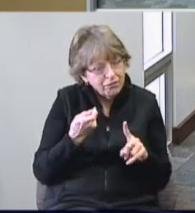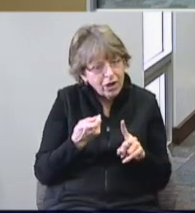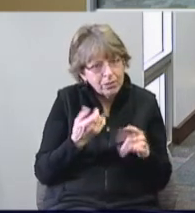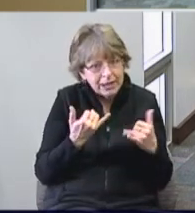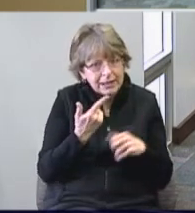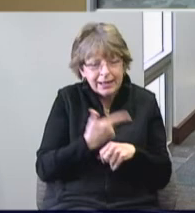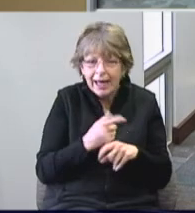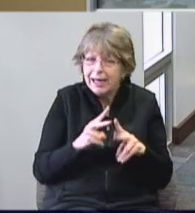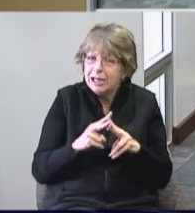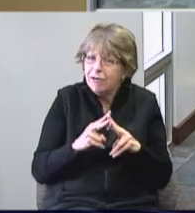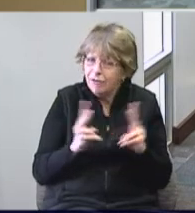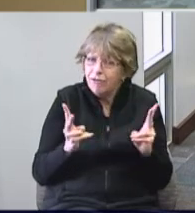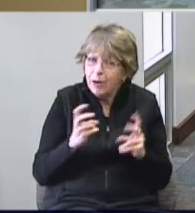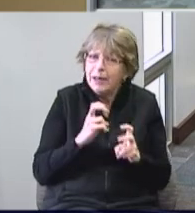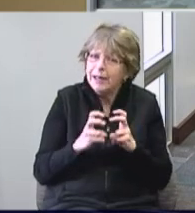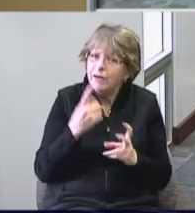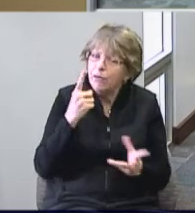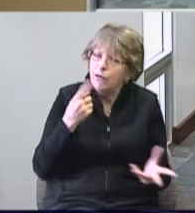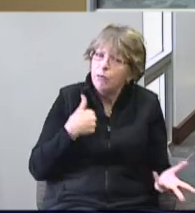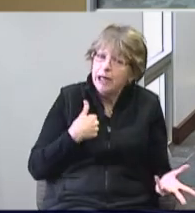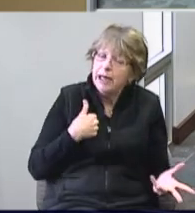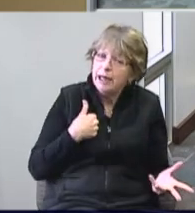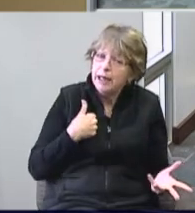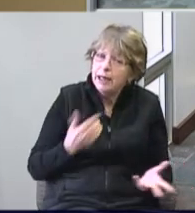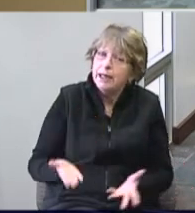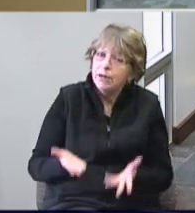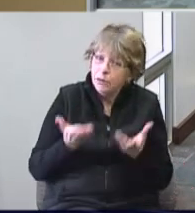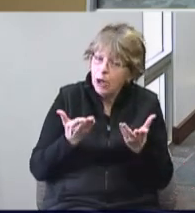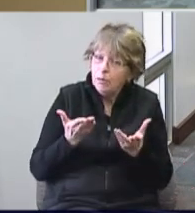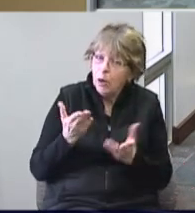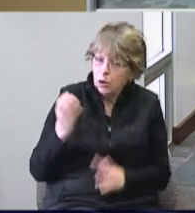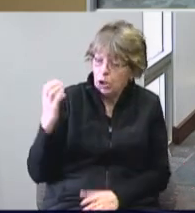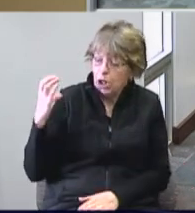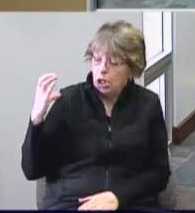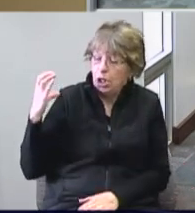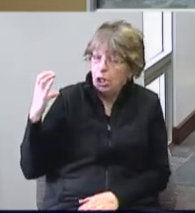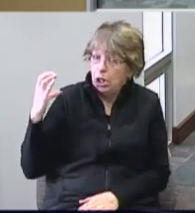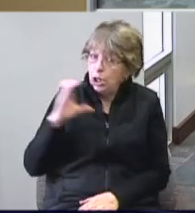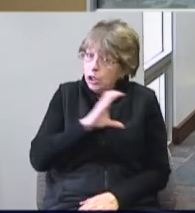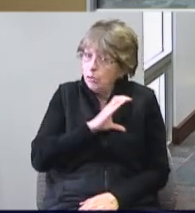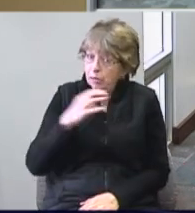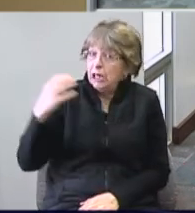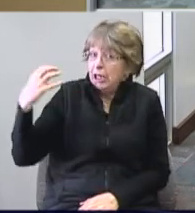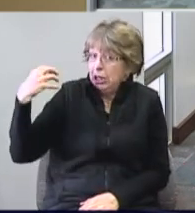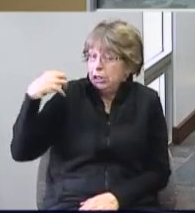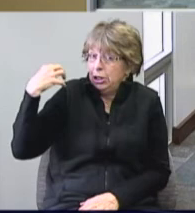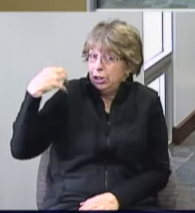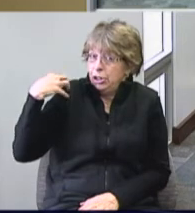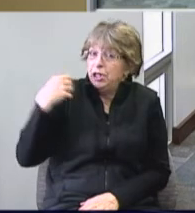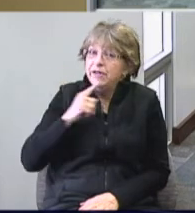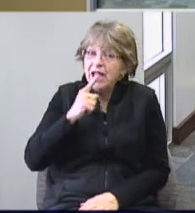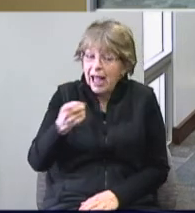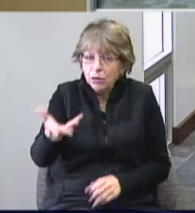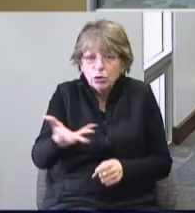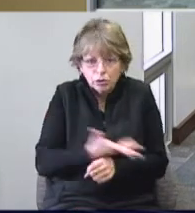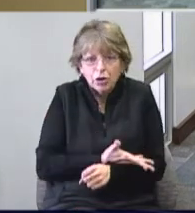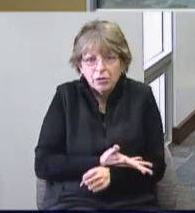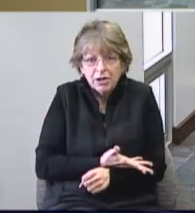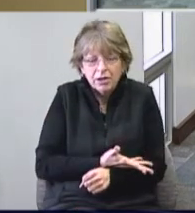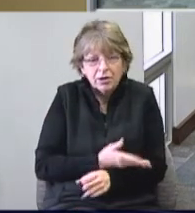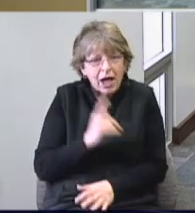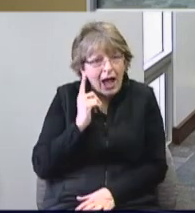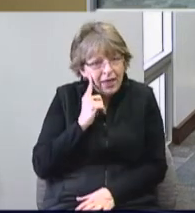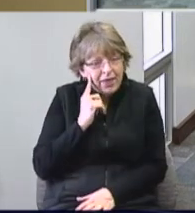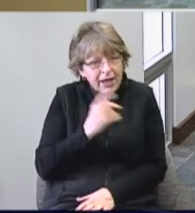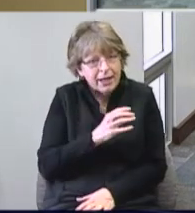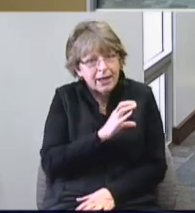difficult, decision for me to uphold the police chief's actual termination. I think Officer